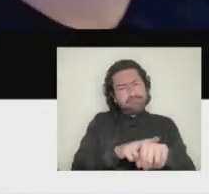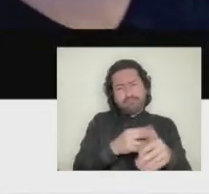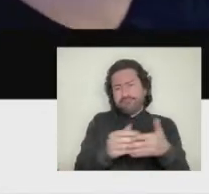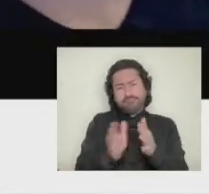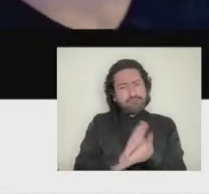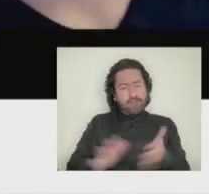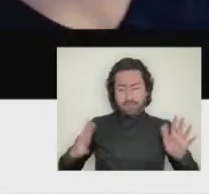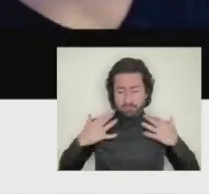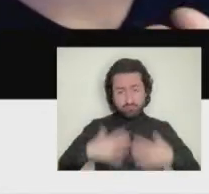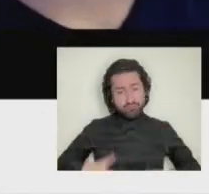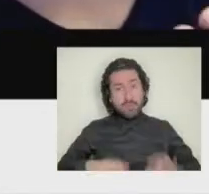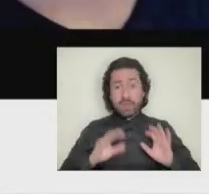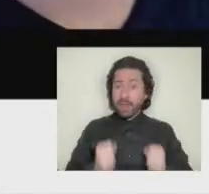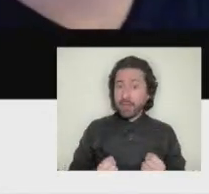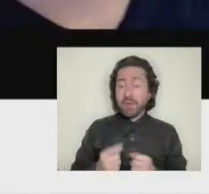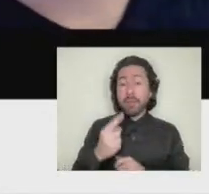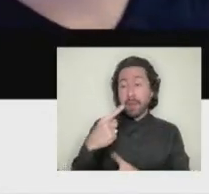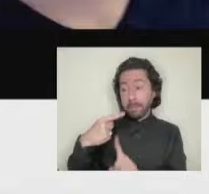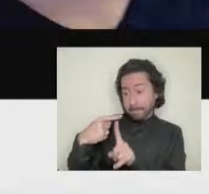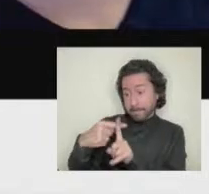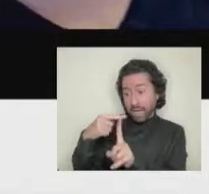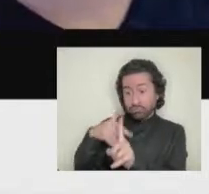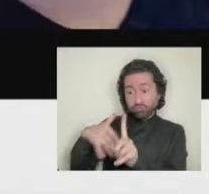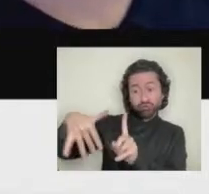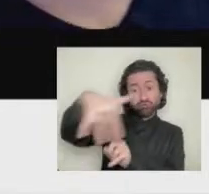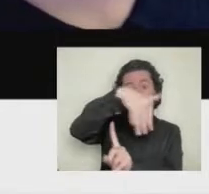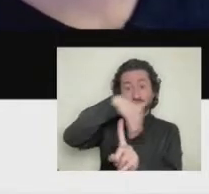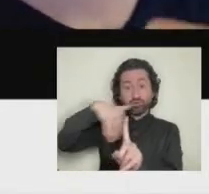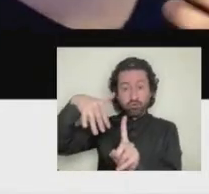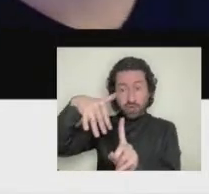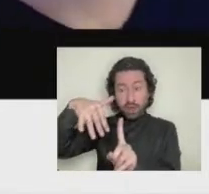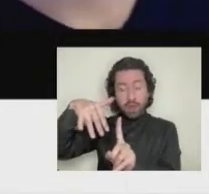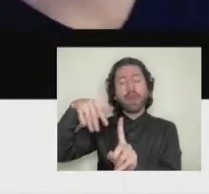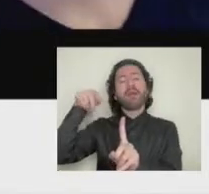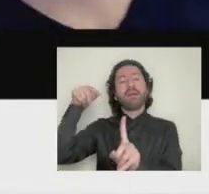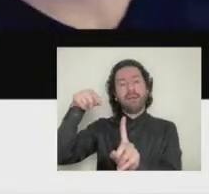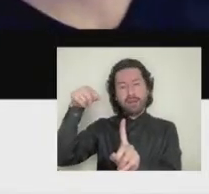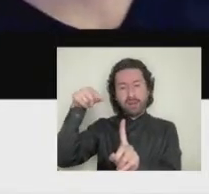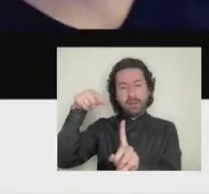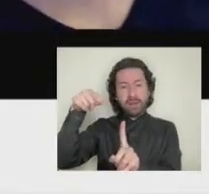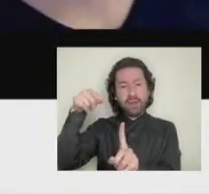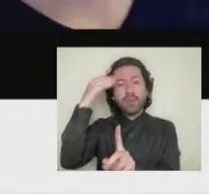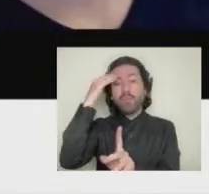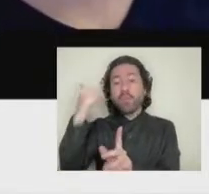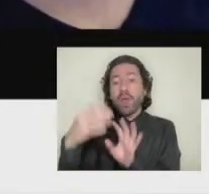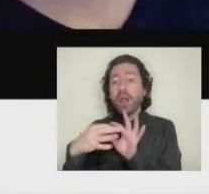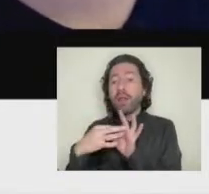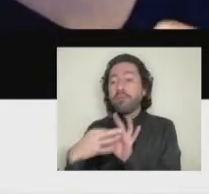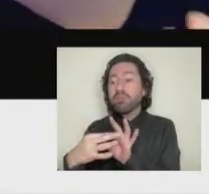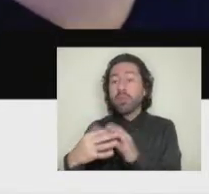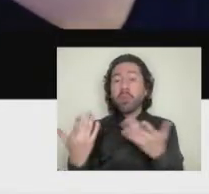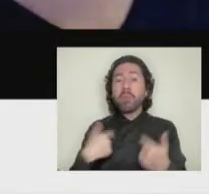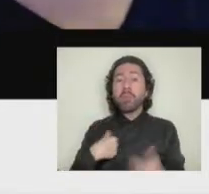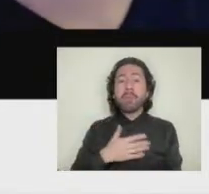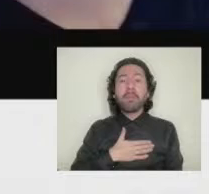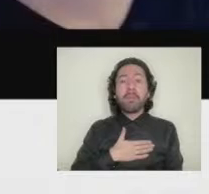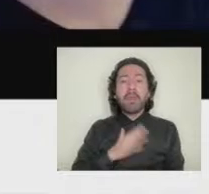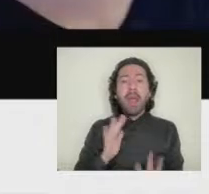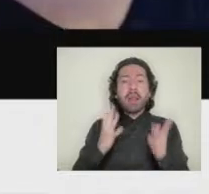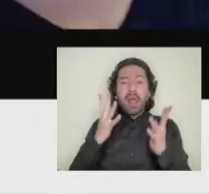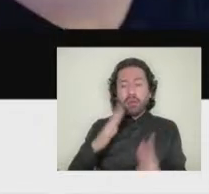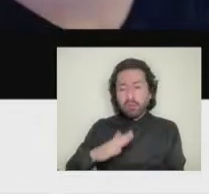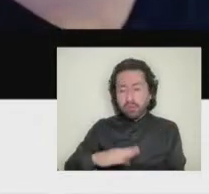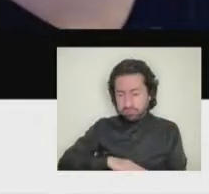aspects are relevant, but material and psychosocial aspects in the life of people is also important, and it's built